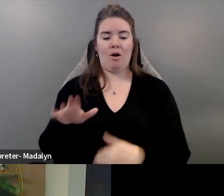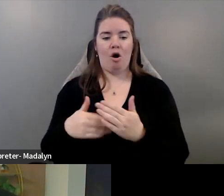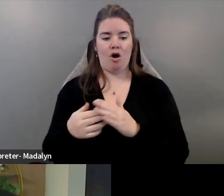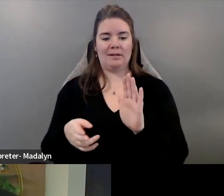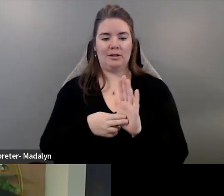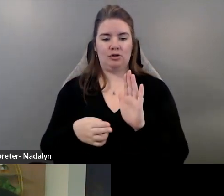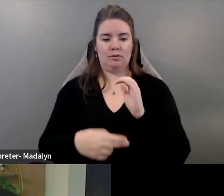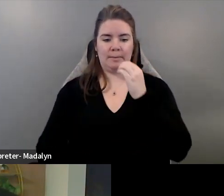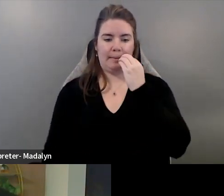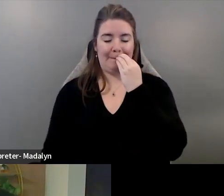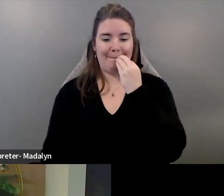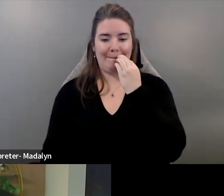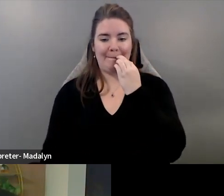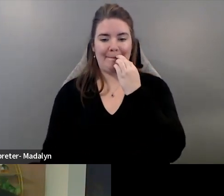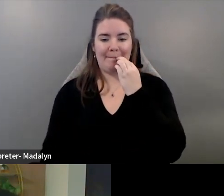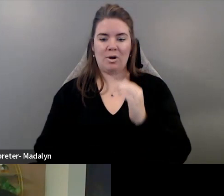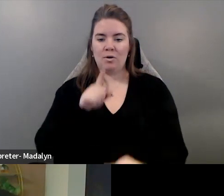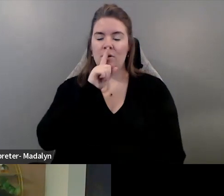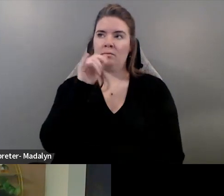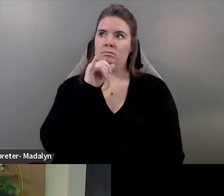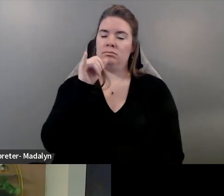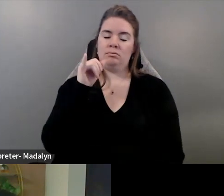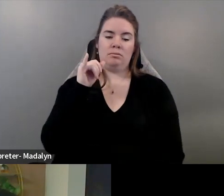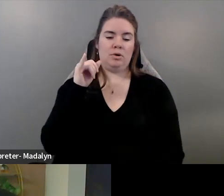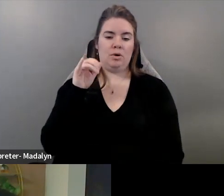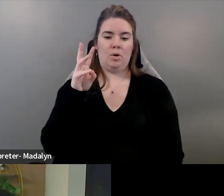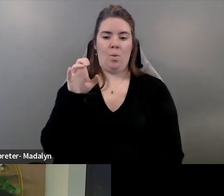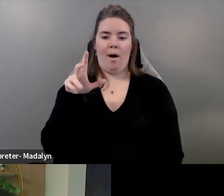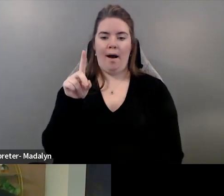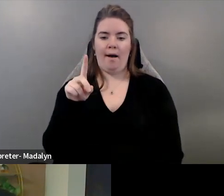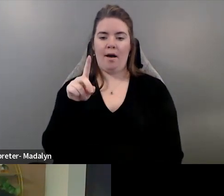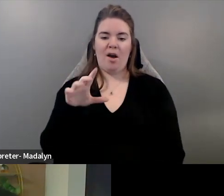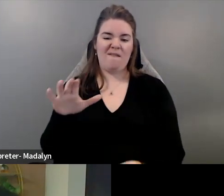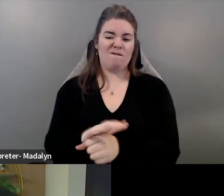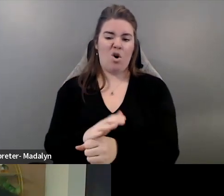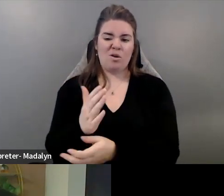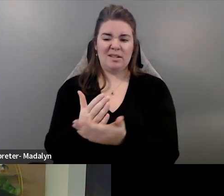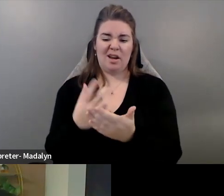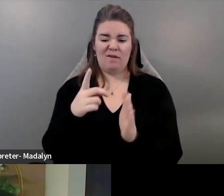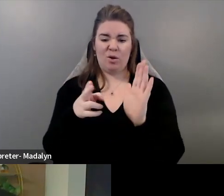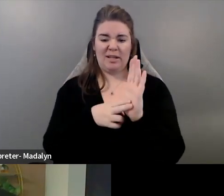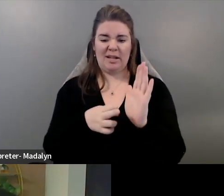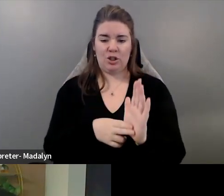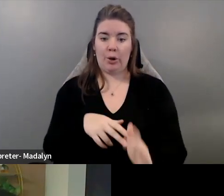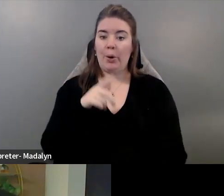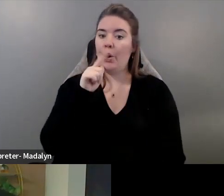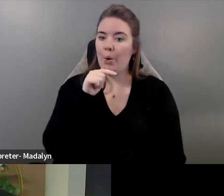And it is absolutely wild that there's a whole section for signatures. And this is where we get into who approves this